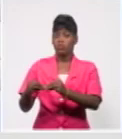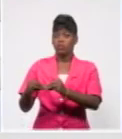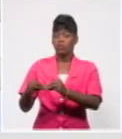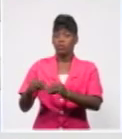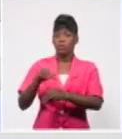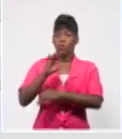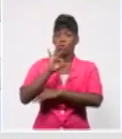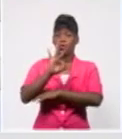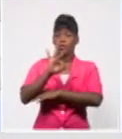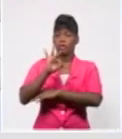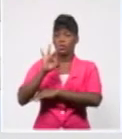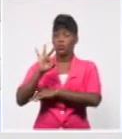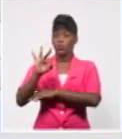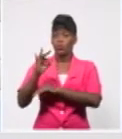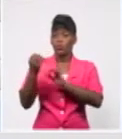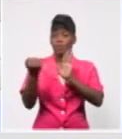these